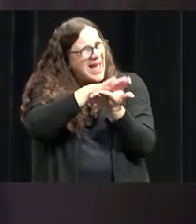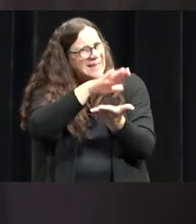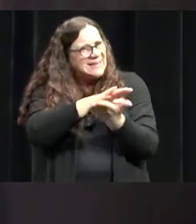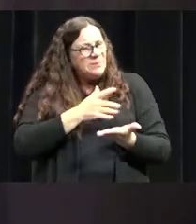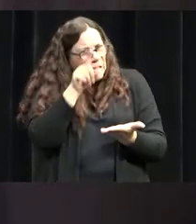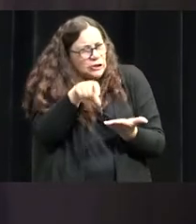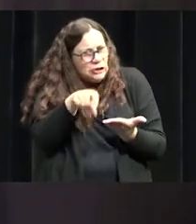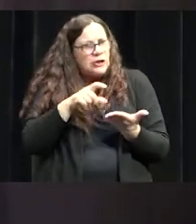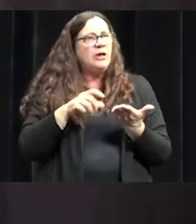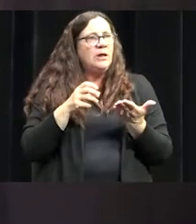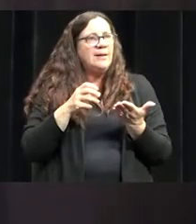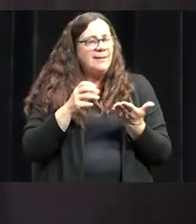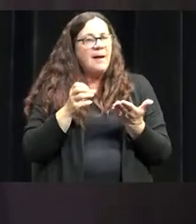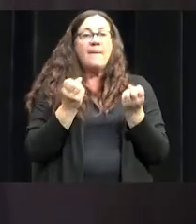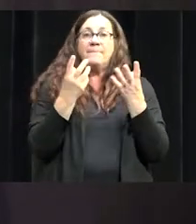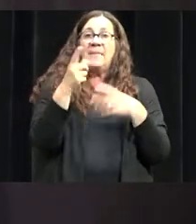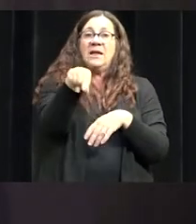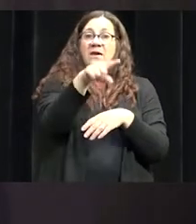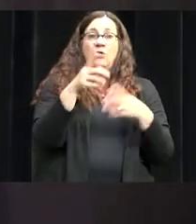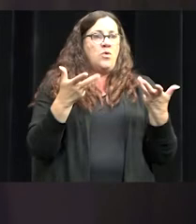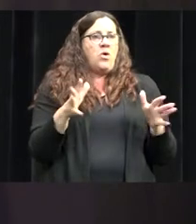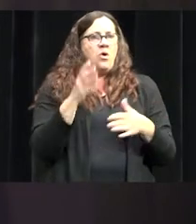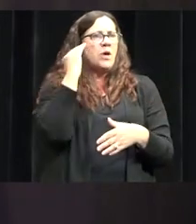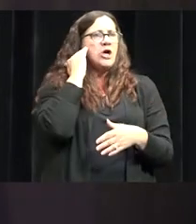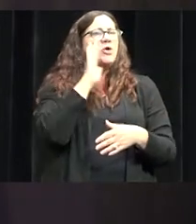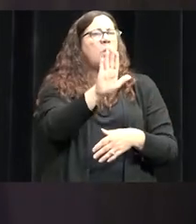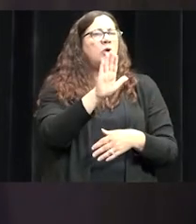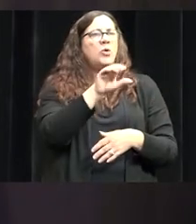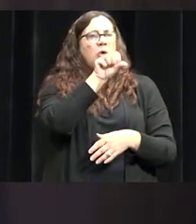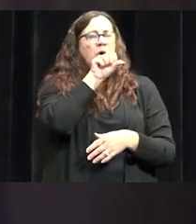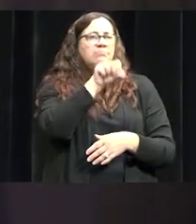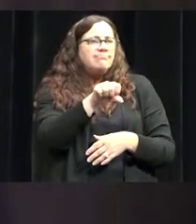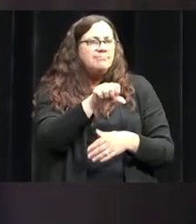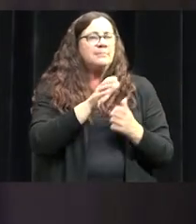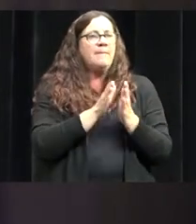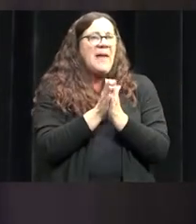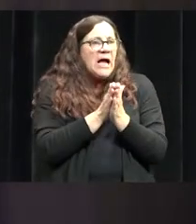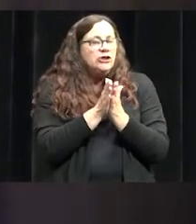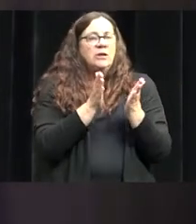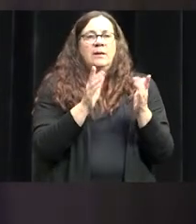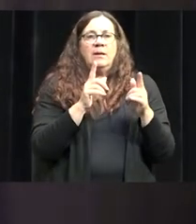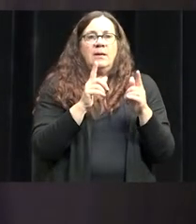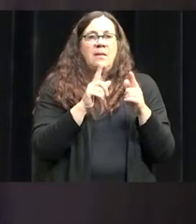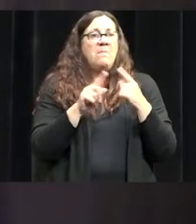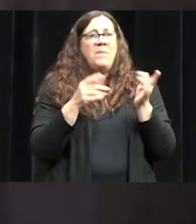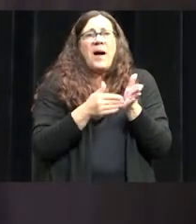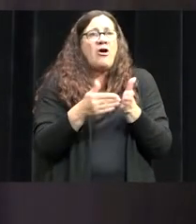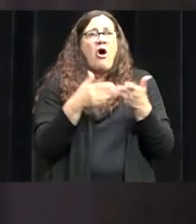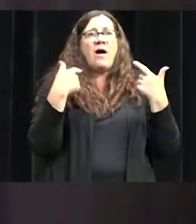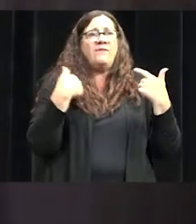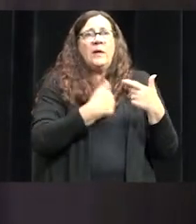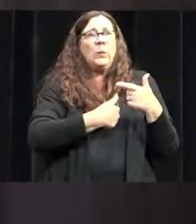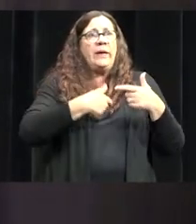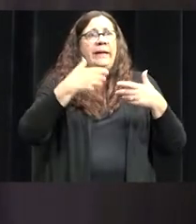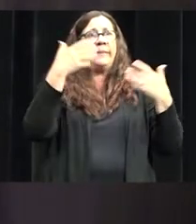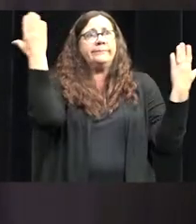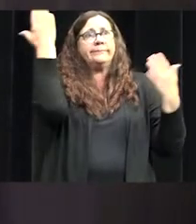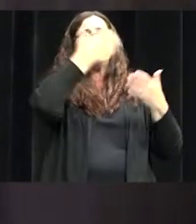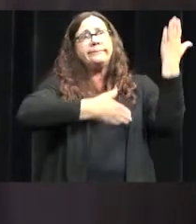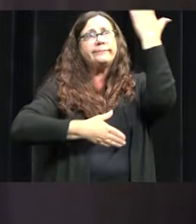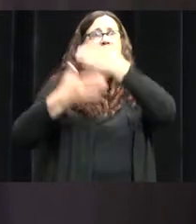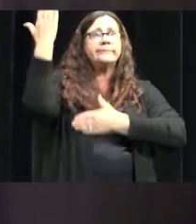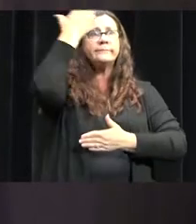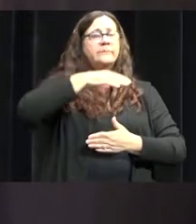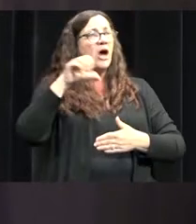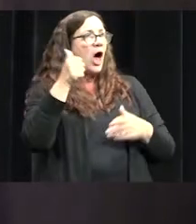those of you that haven't reach out to those closest to you we often cannot spot what is so apparent to others about